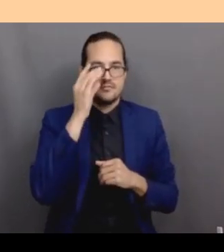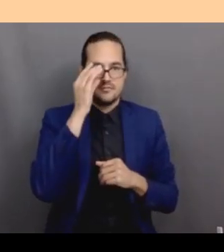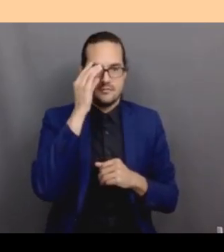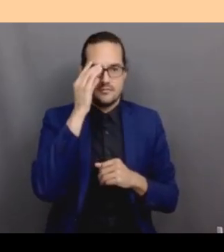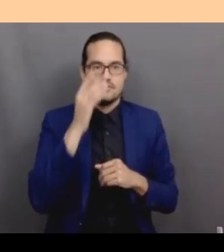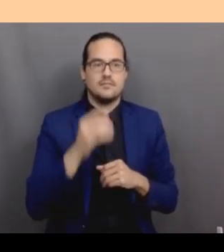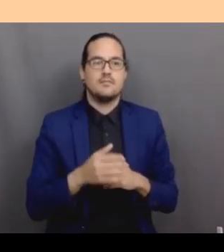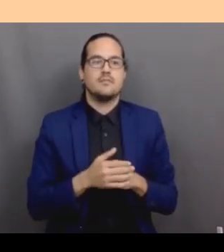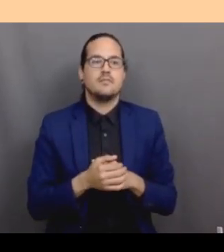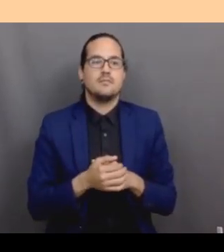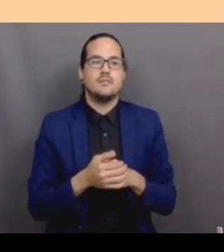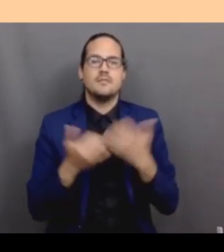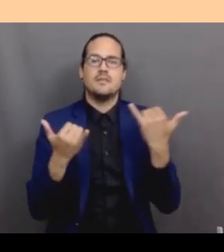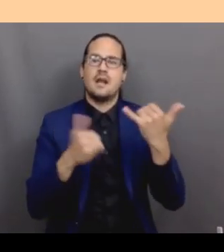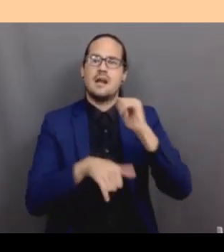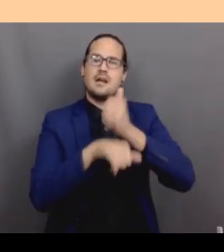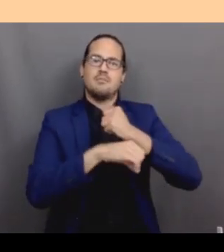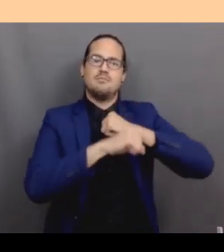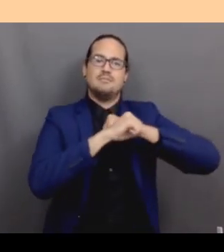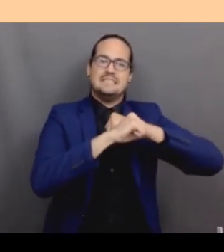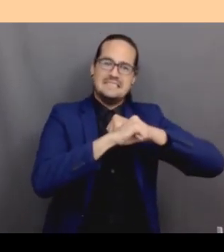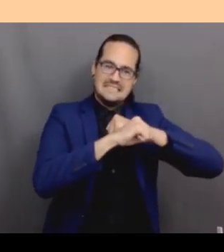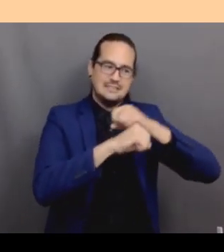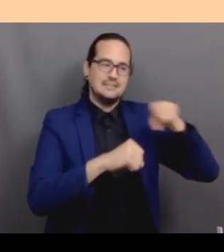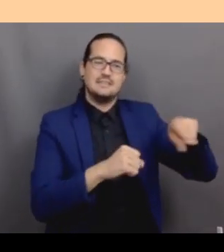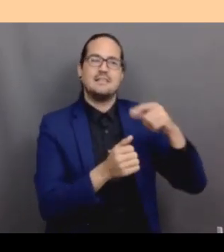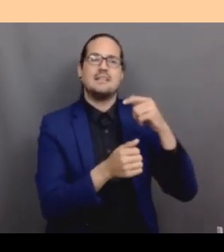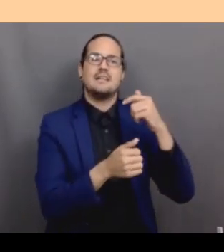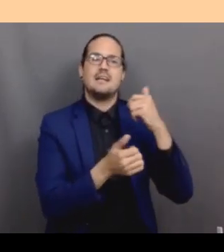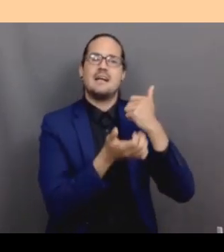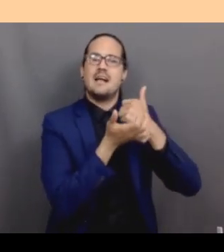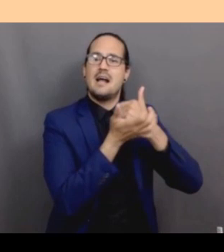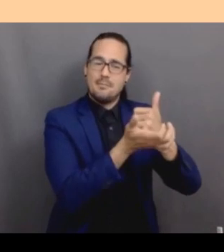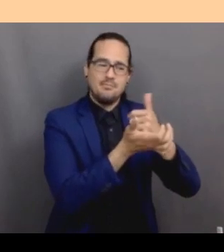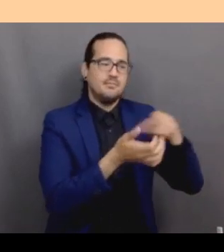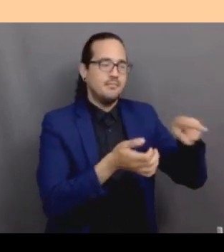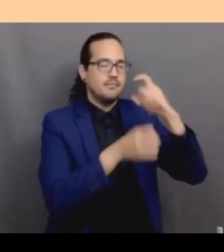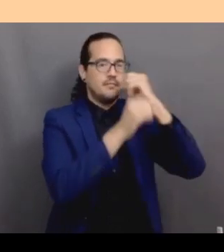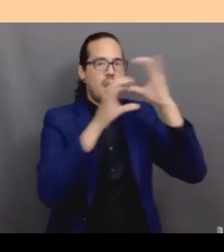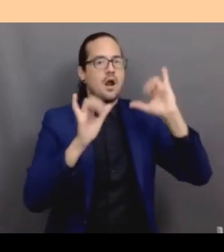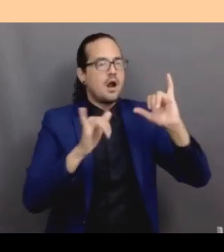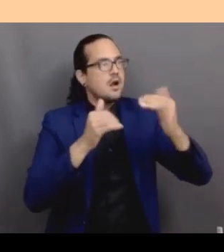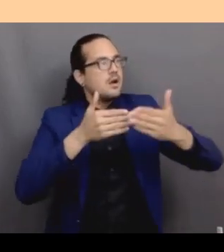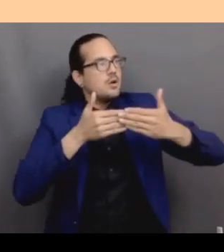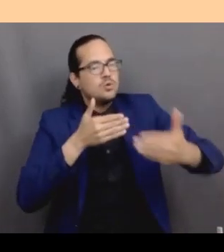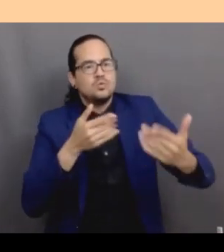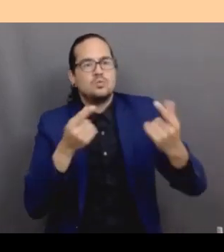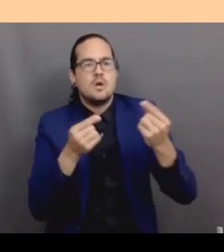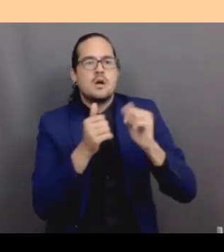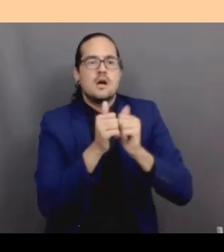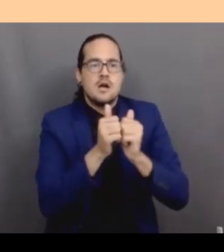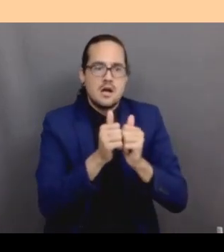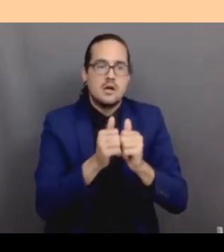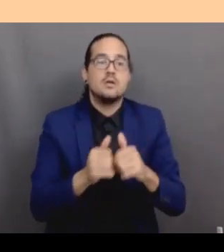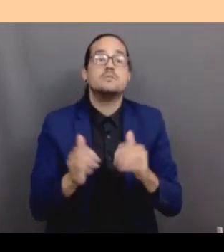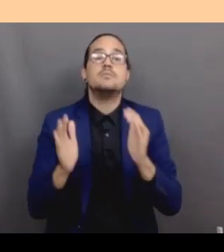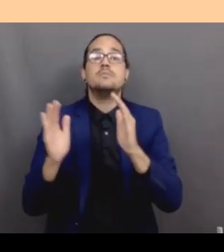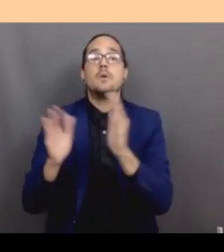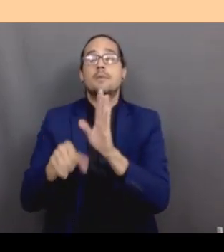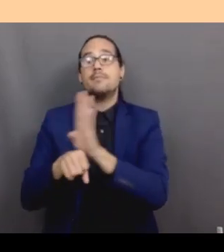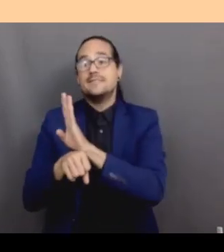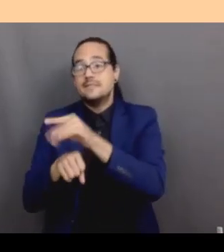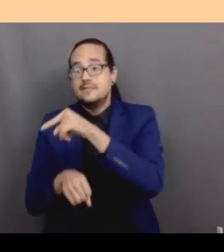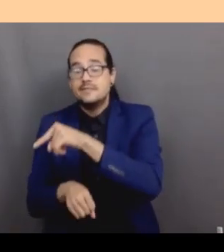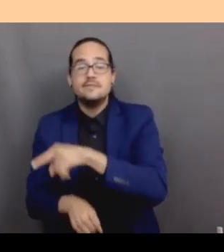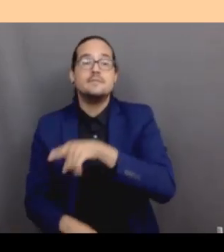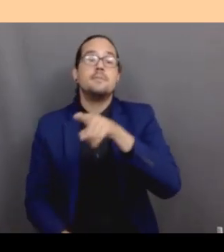new normal. And that's what we're going to be seeing across the community, from small businesses to parks and to these facilities, is trying to